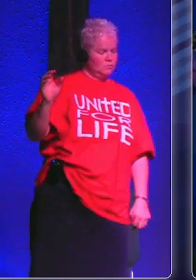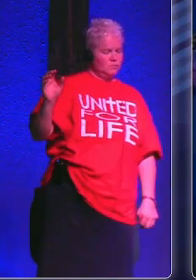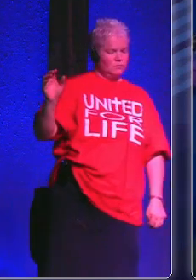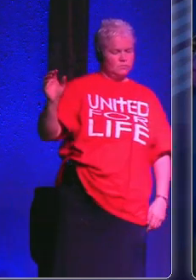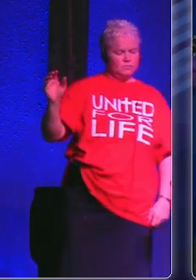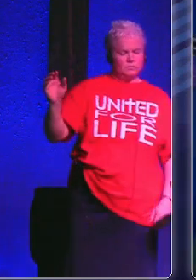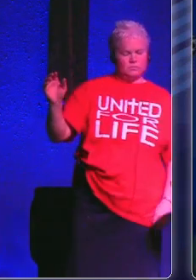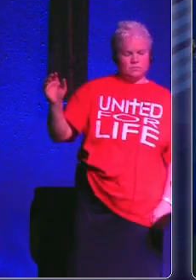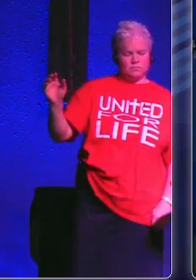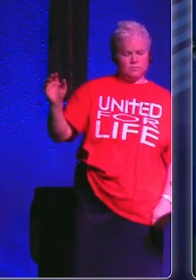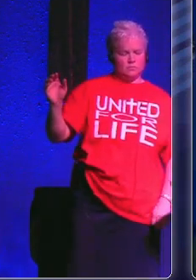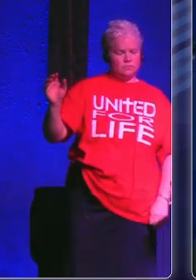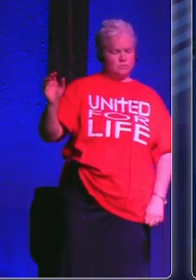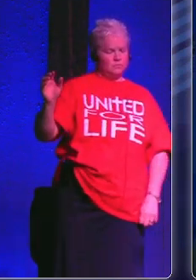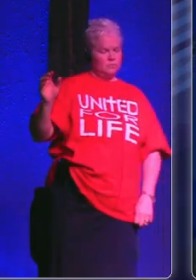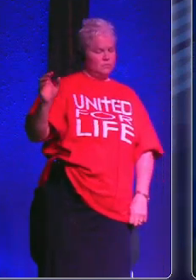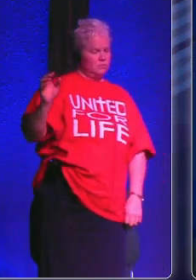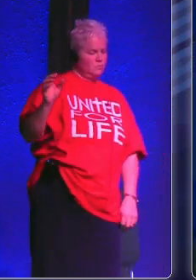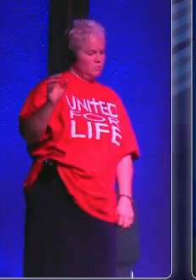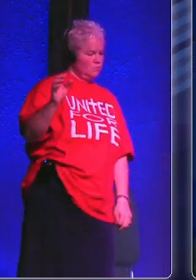that,